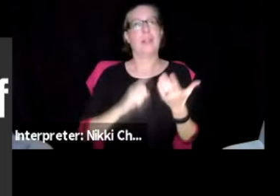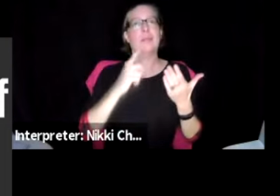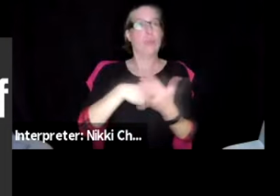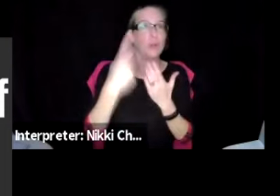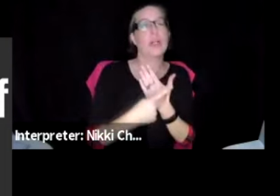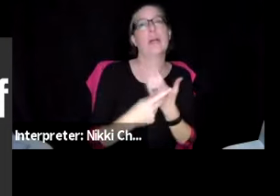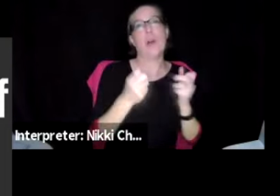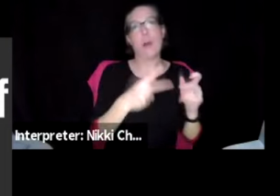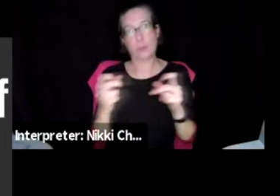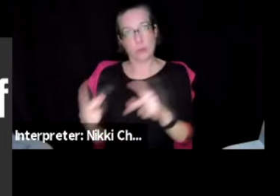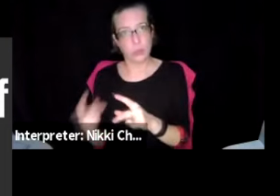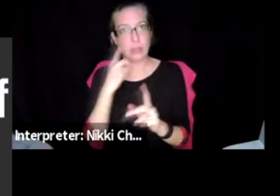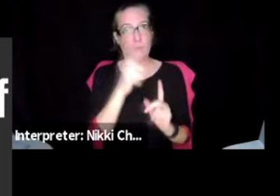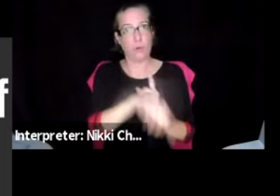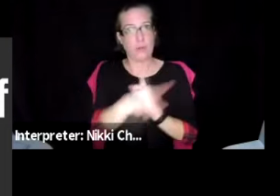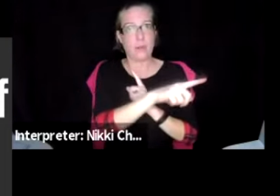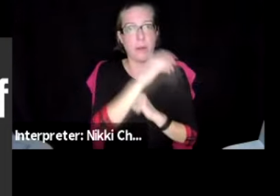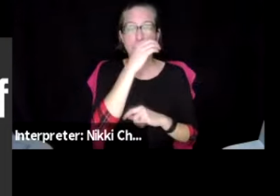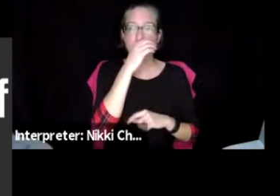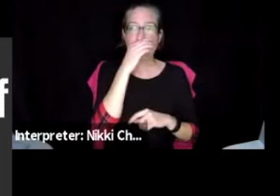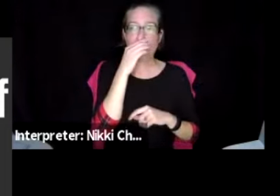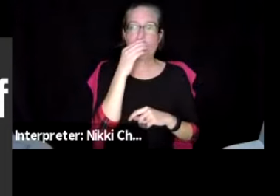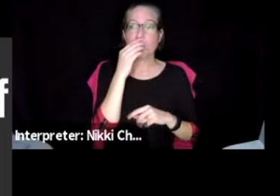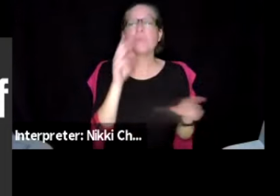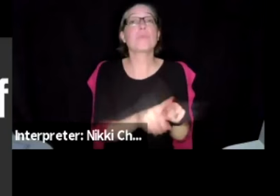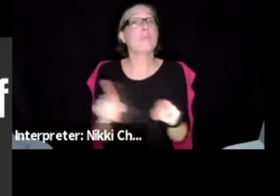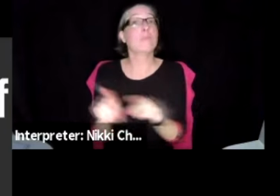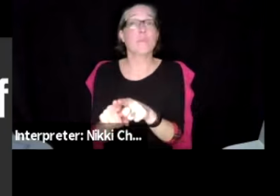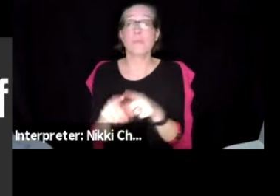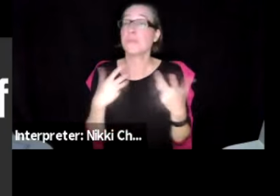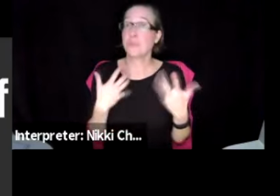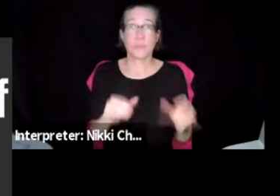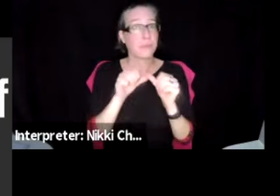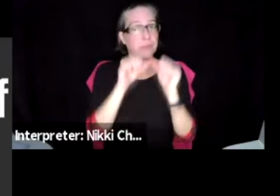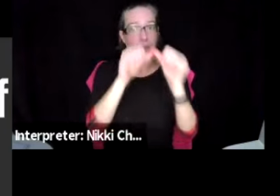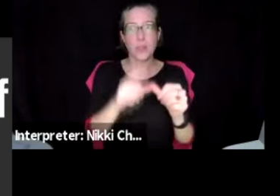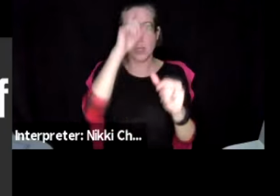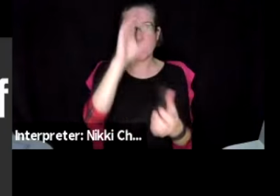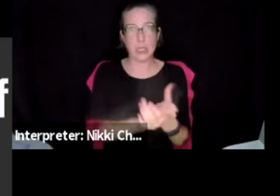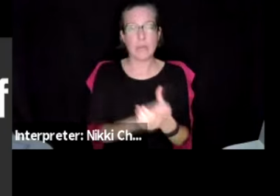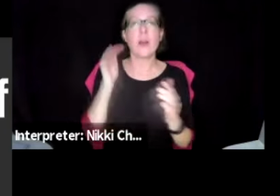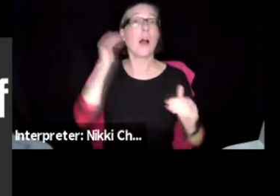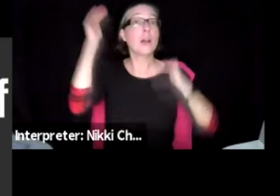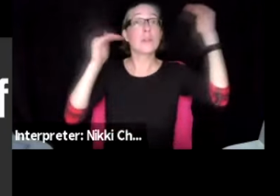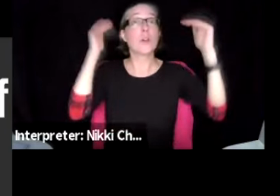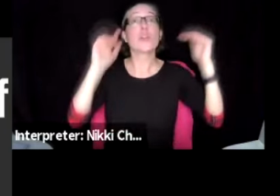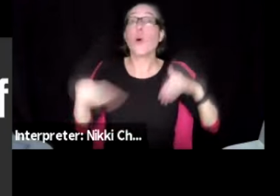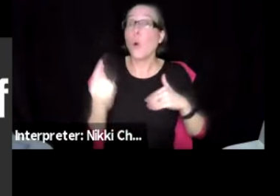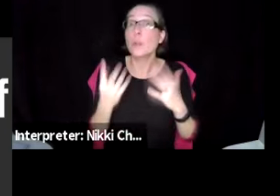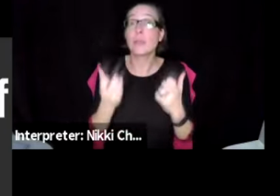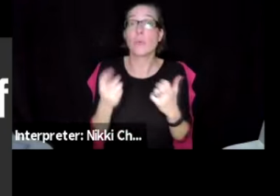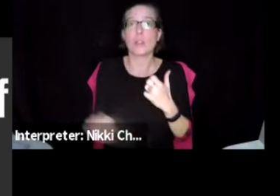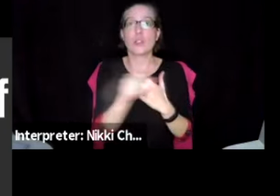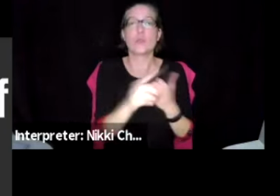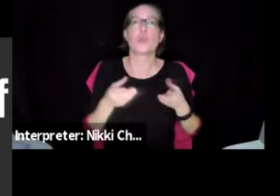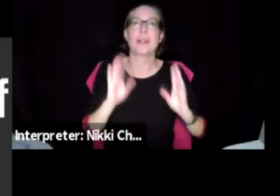And you also don't want to stick to believing that adults only want to allow youth to participate in a program